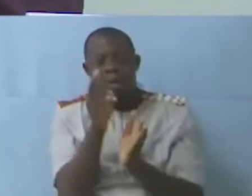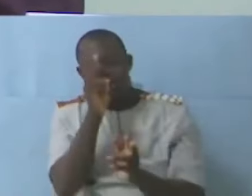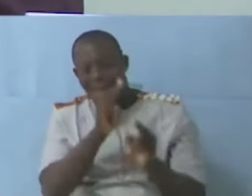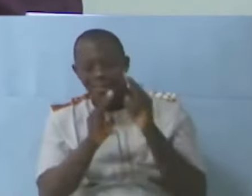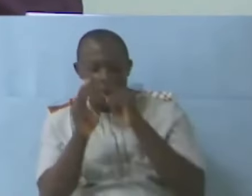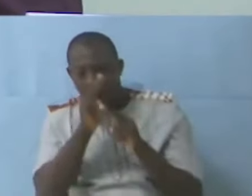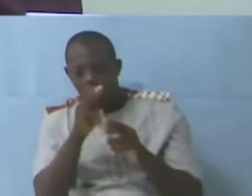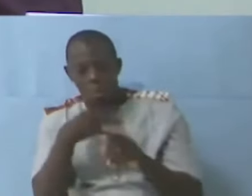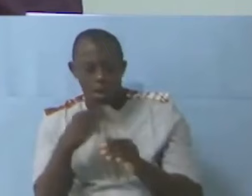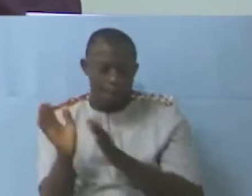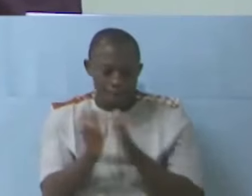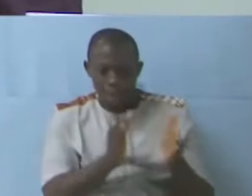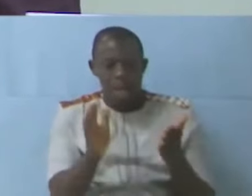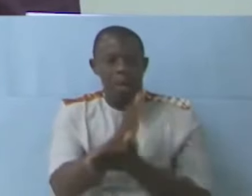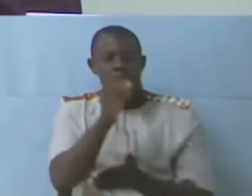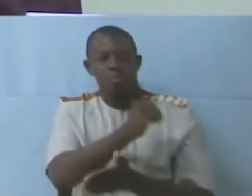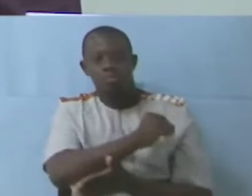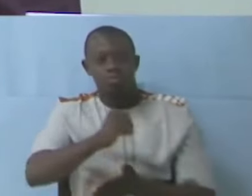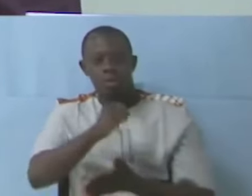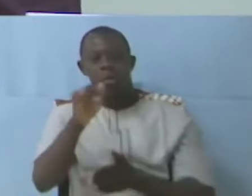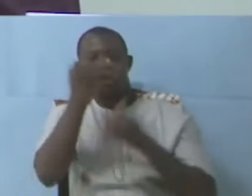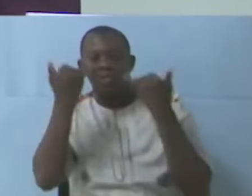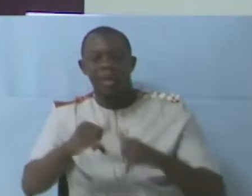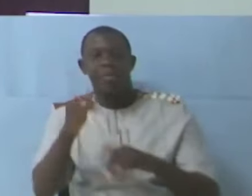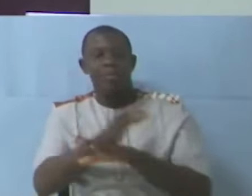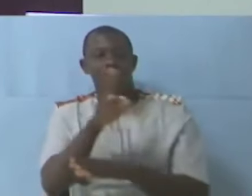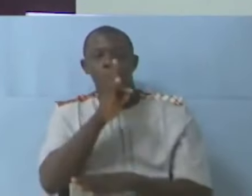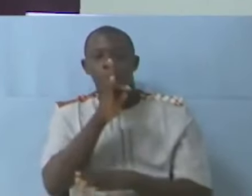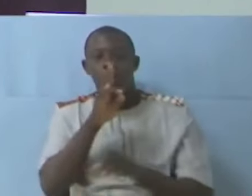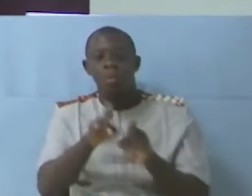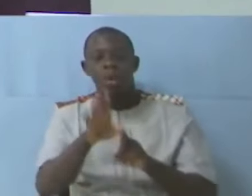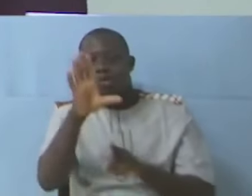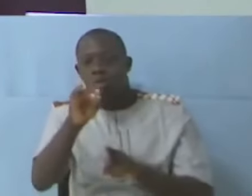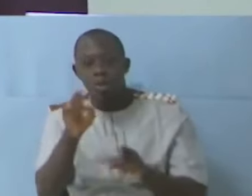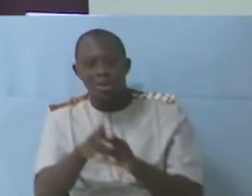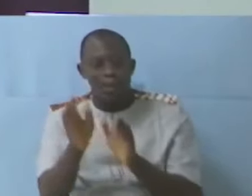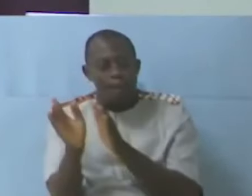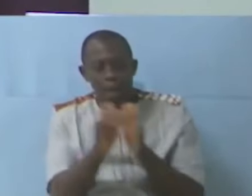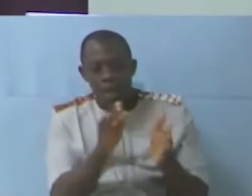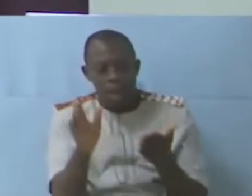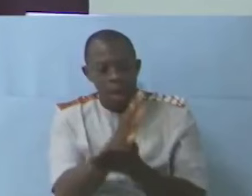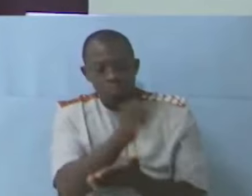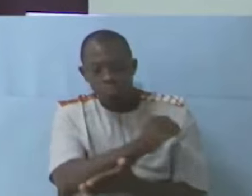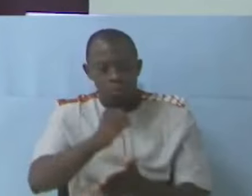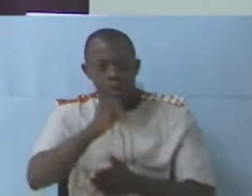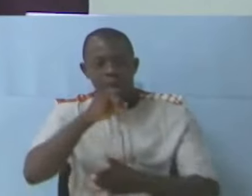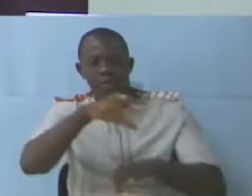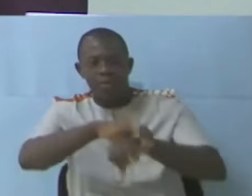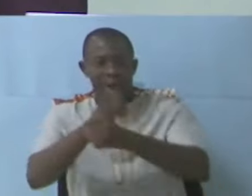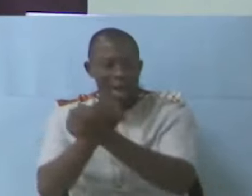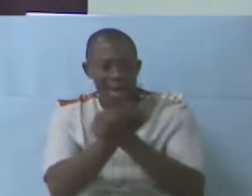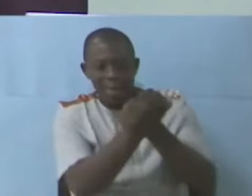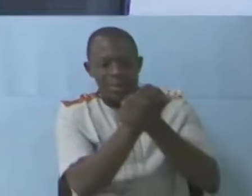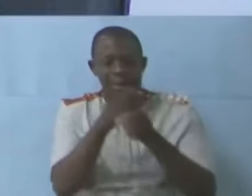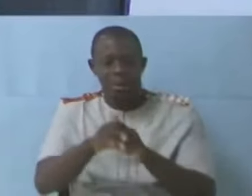wherein the perpetrators were arrested. Gis nañ ko yeb ci ñu doon fexé pour coup d'état dama jo xamné